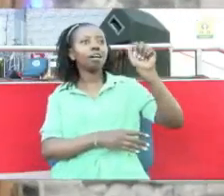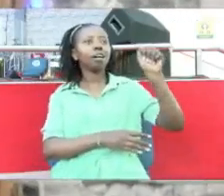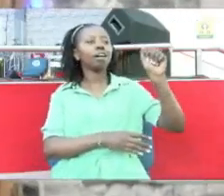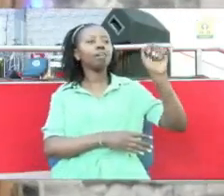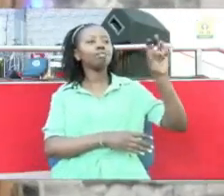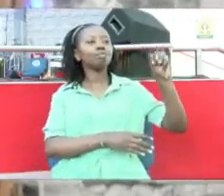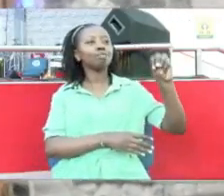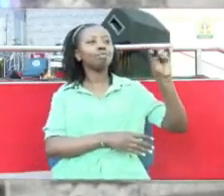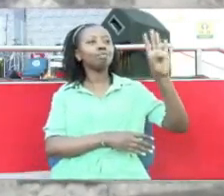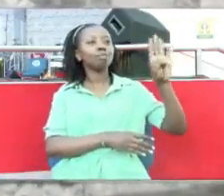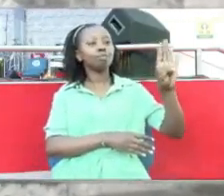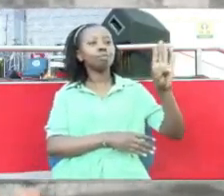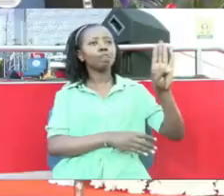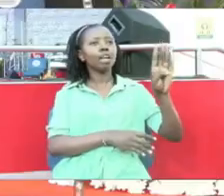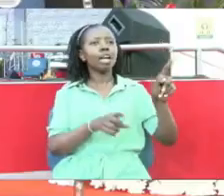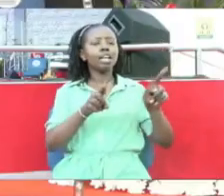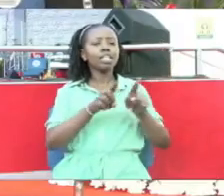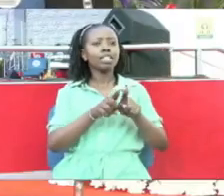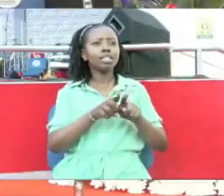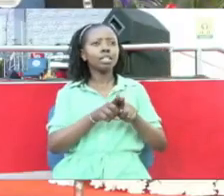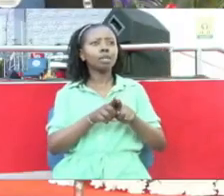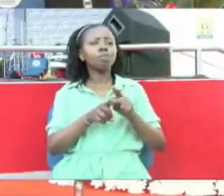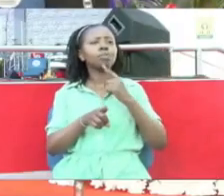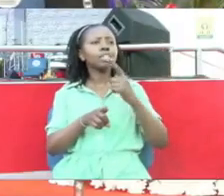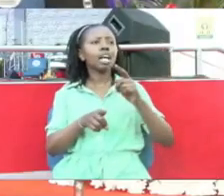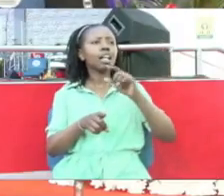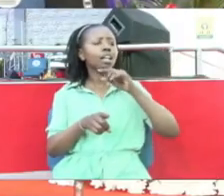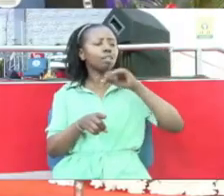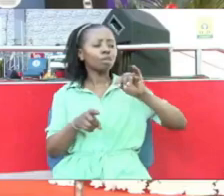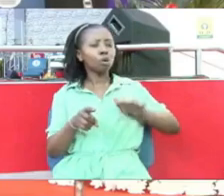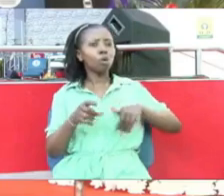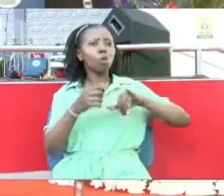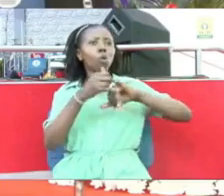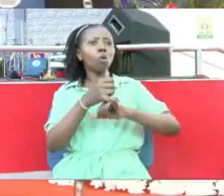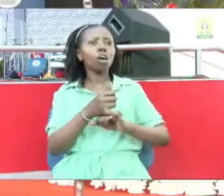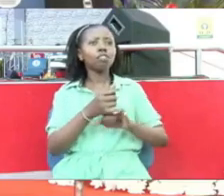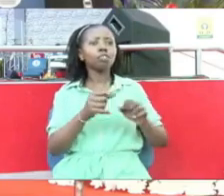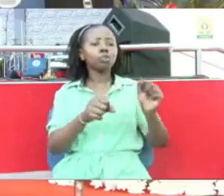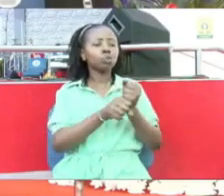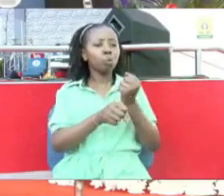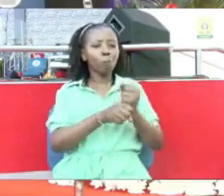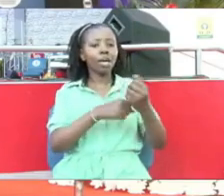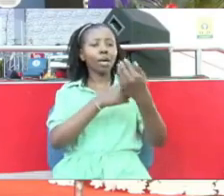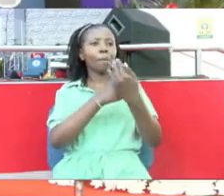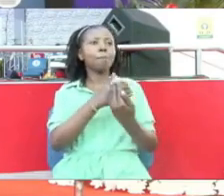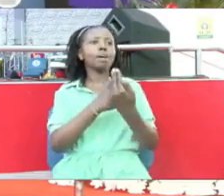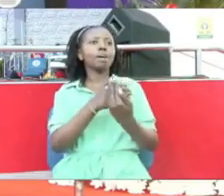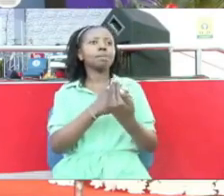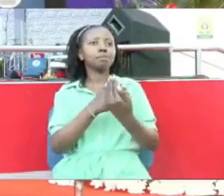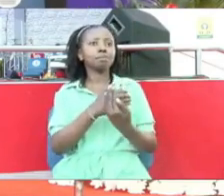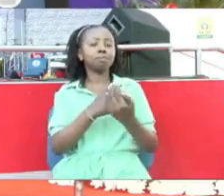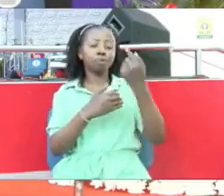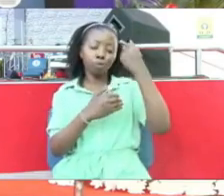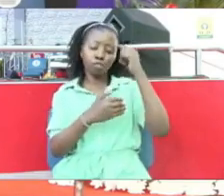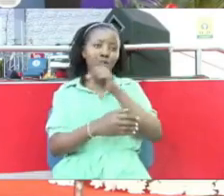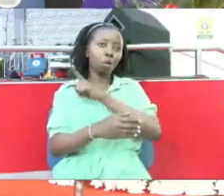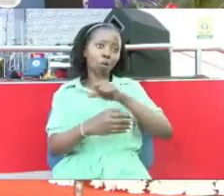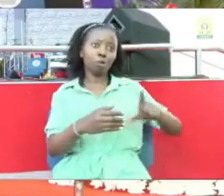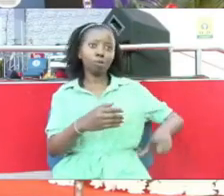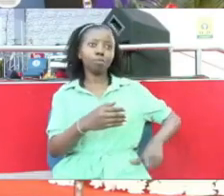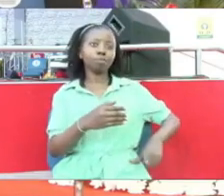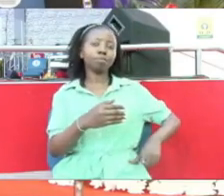kondoo. And instructed the wife to make some bread for him. Na akaweza kumwagiza bibi yake